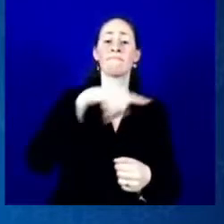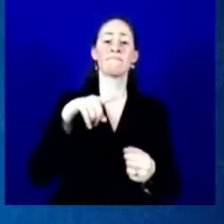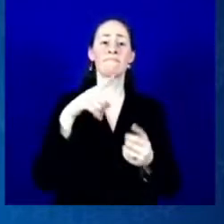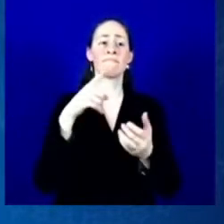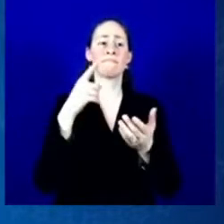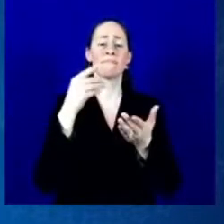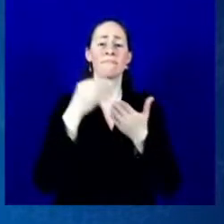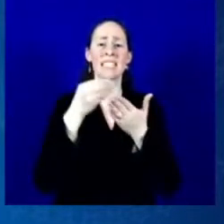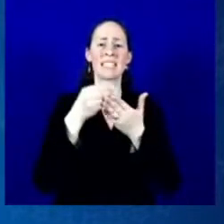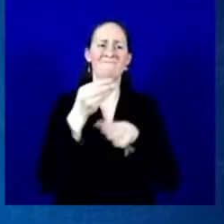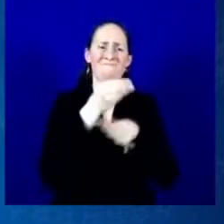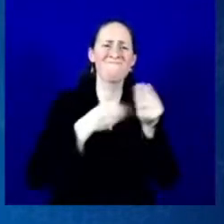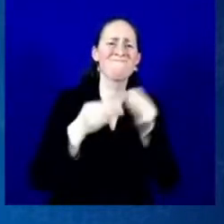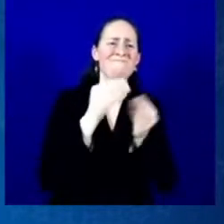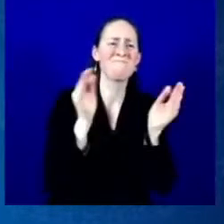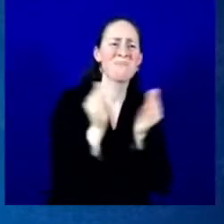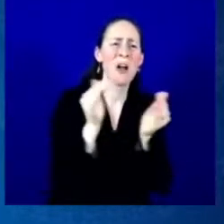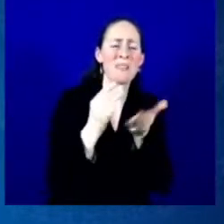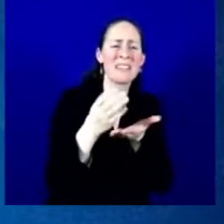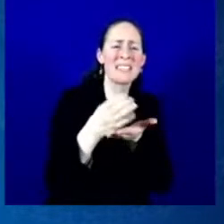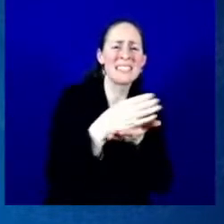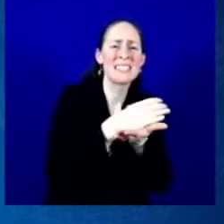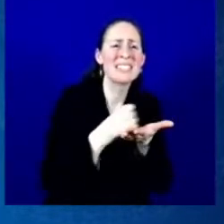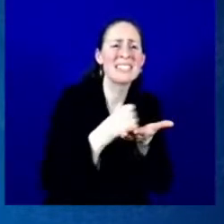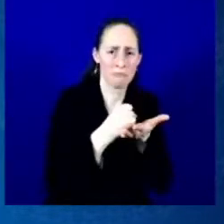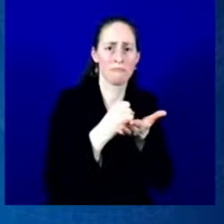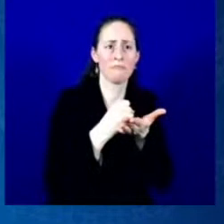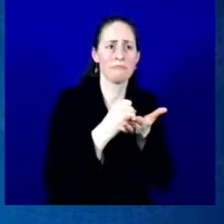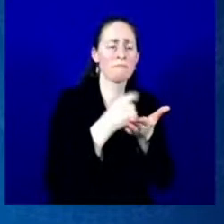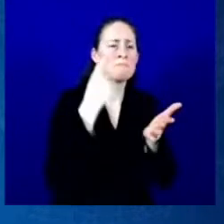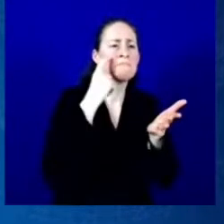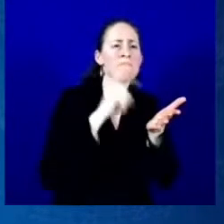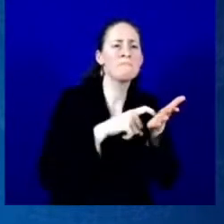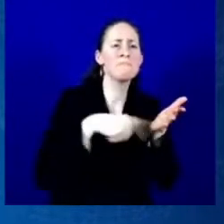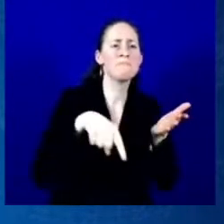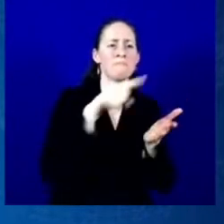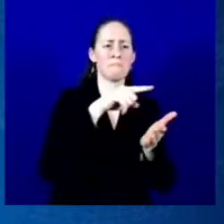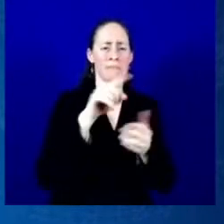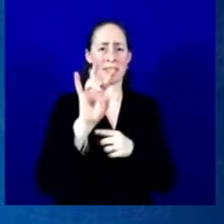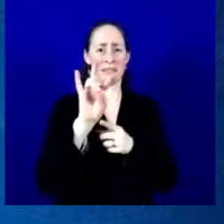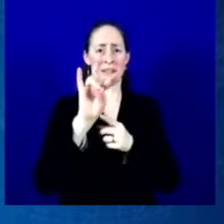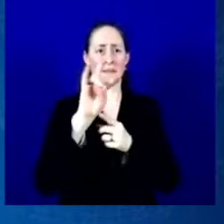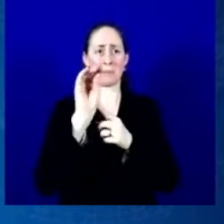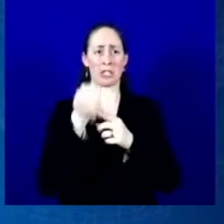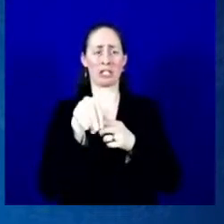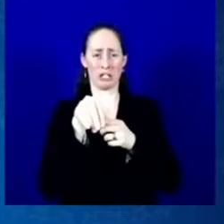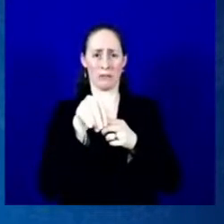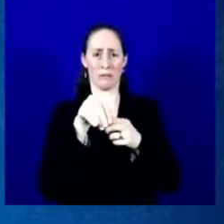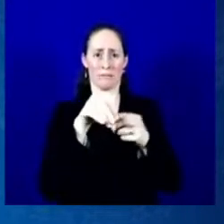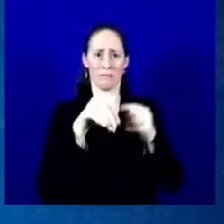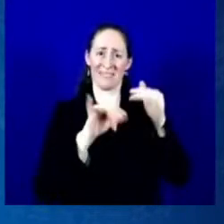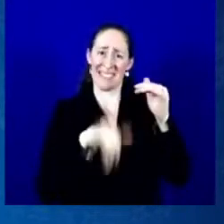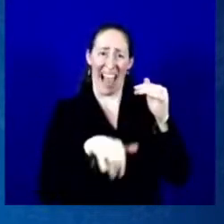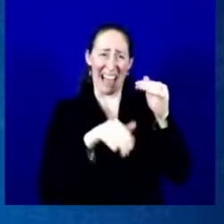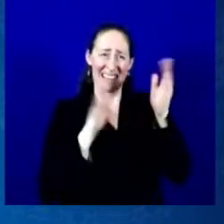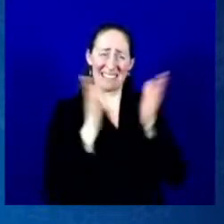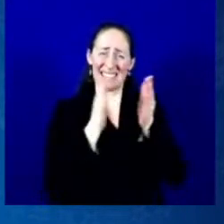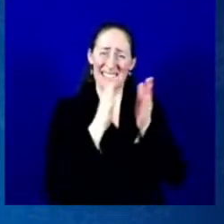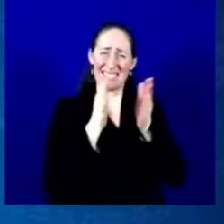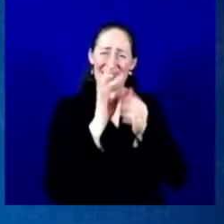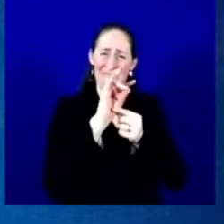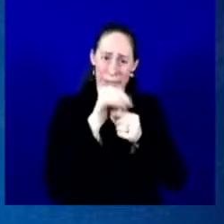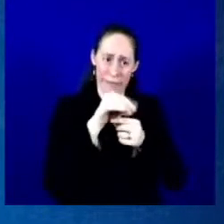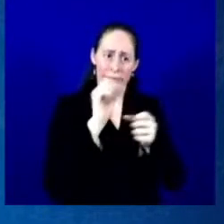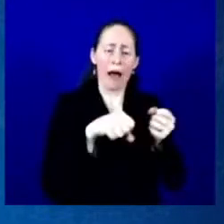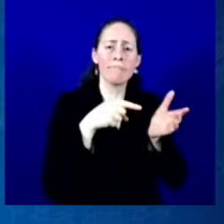7% of their income for high quality care for children up to the age of 5. The most hard-pressed